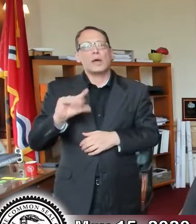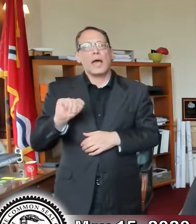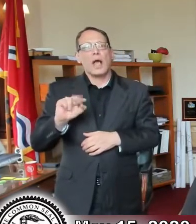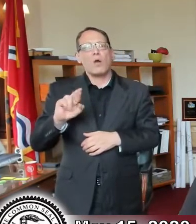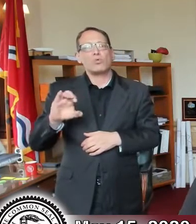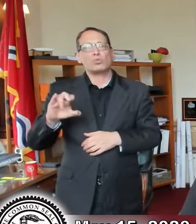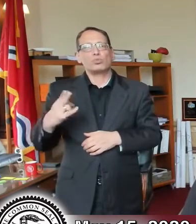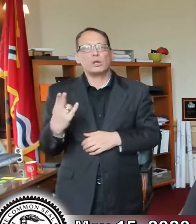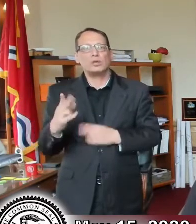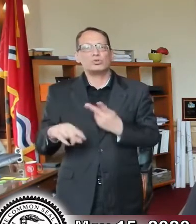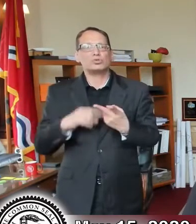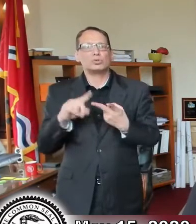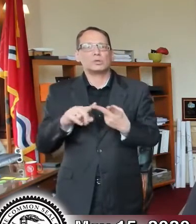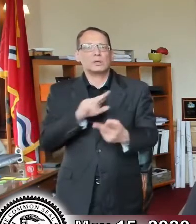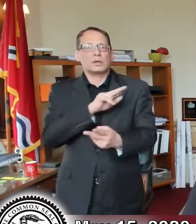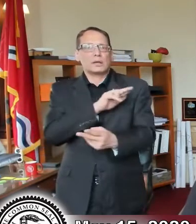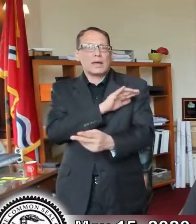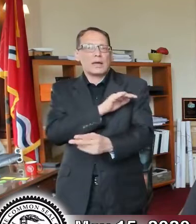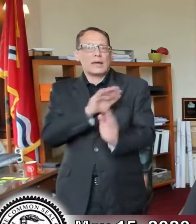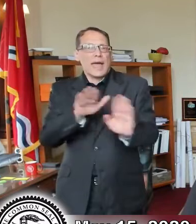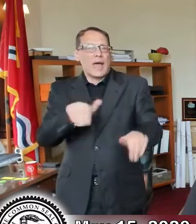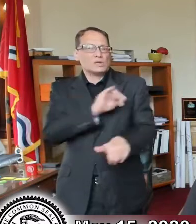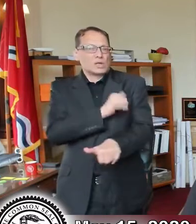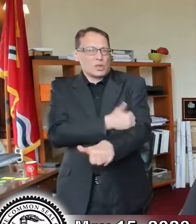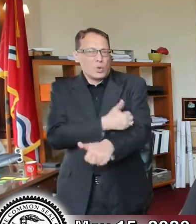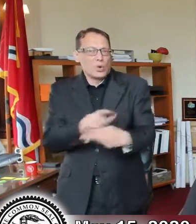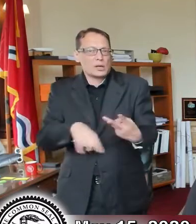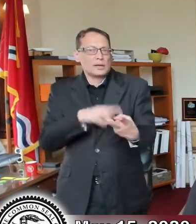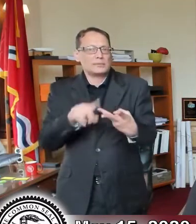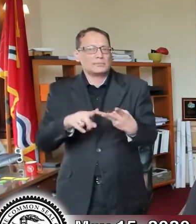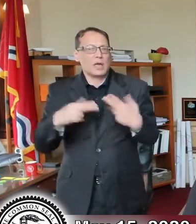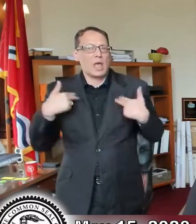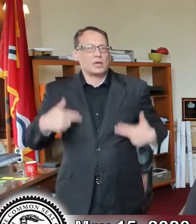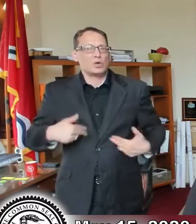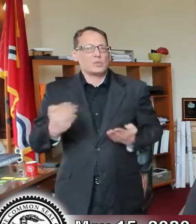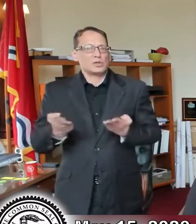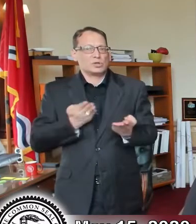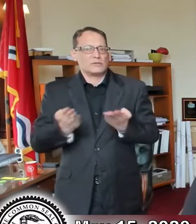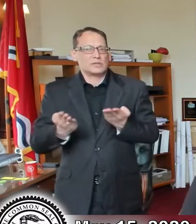Authority and Human Services for all of the